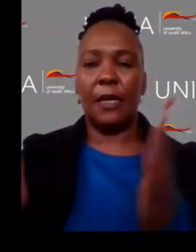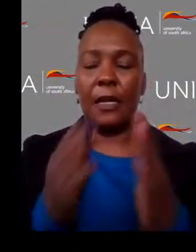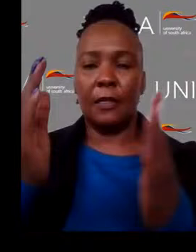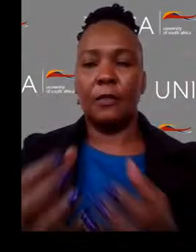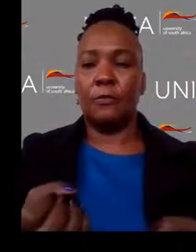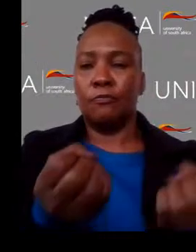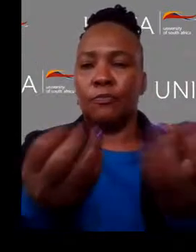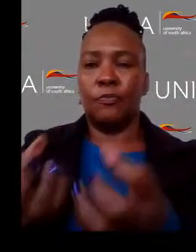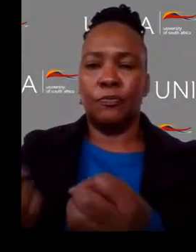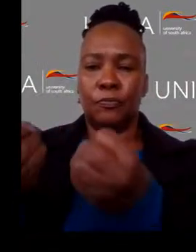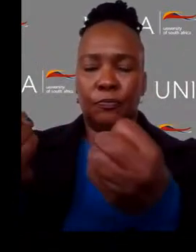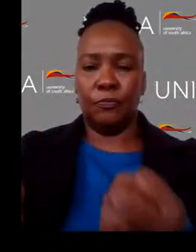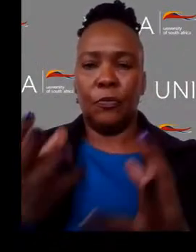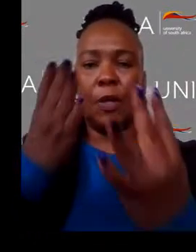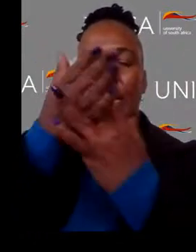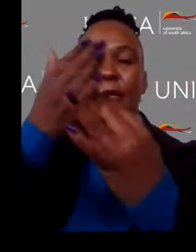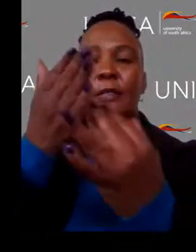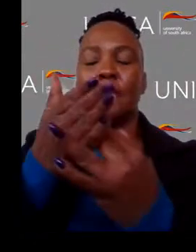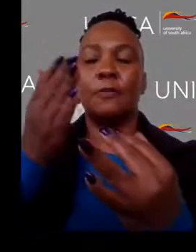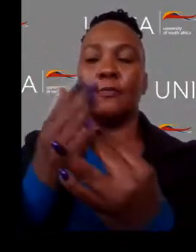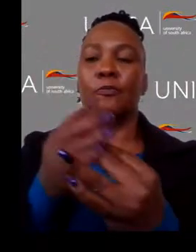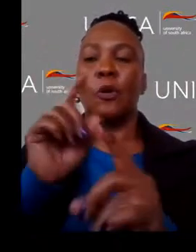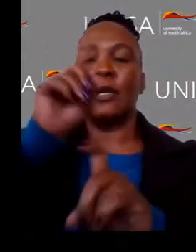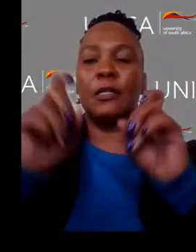an accessible question paper.